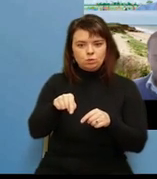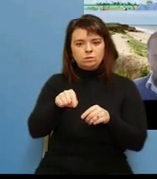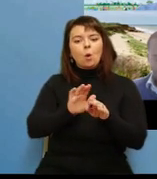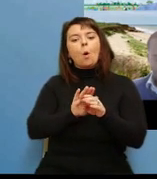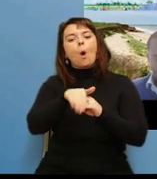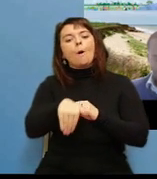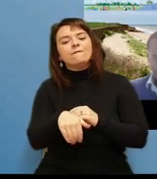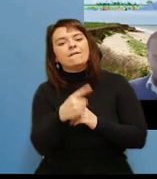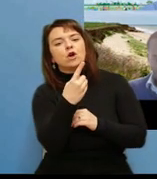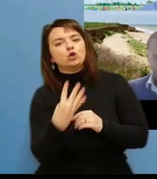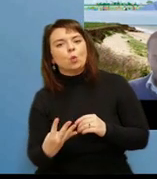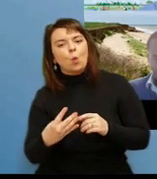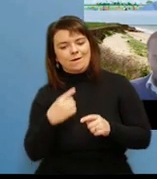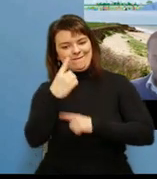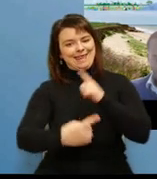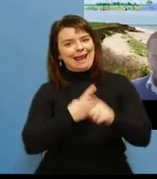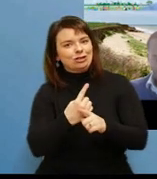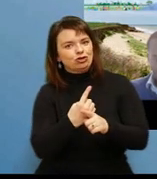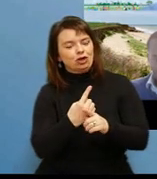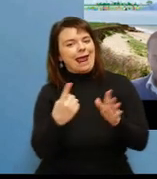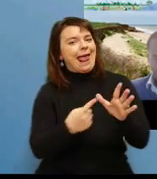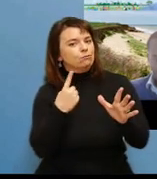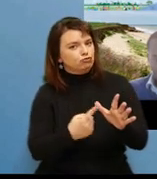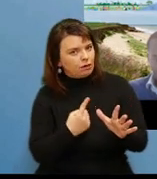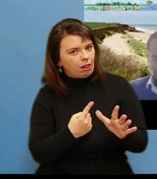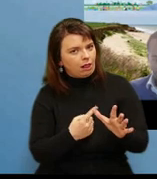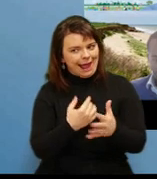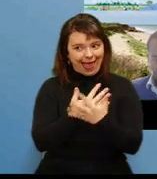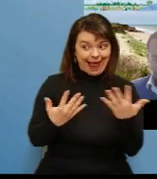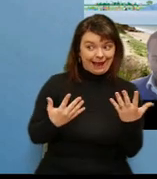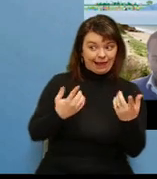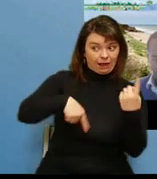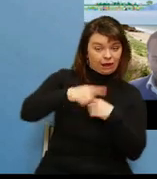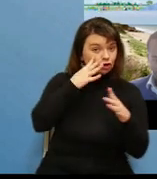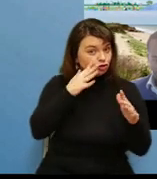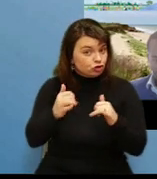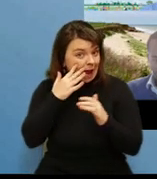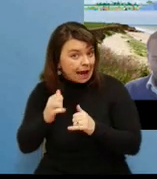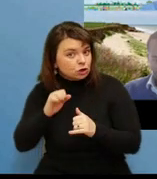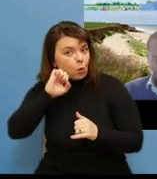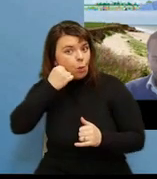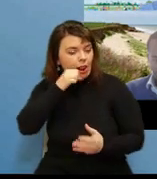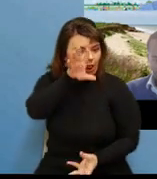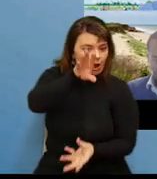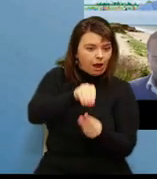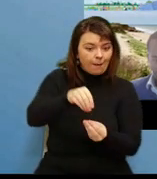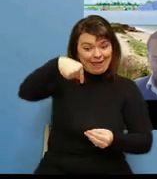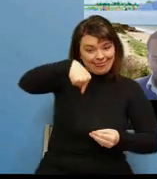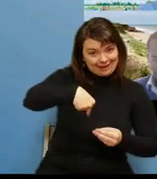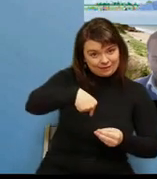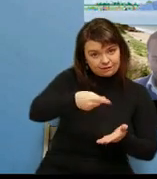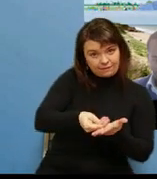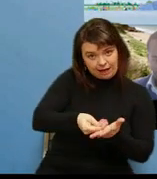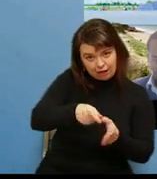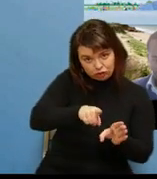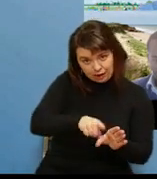quarter of next year, i.e. into April, any checks that are done then, will they count towards this financial